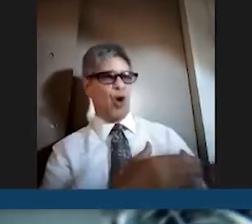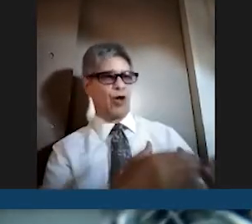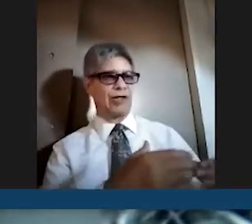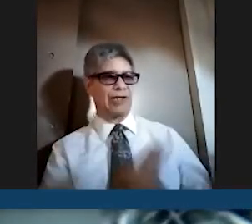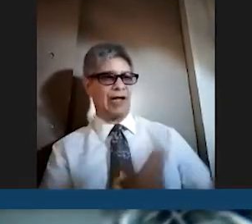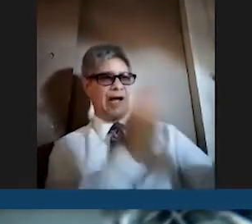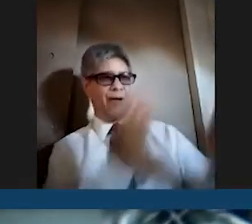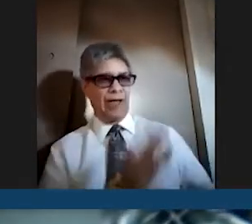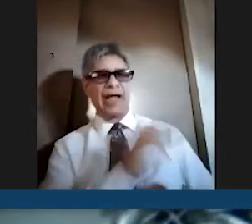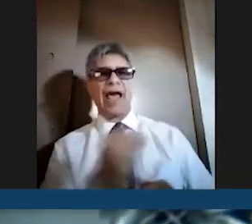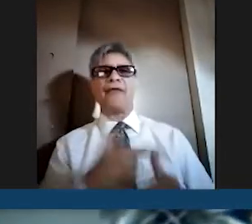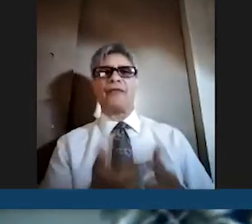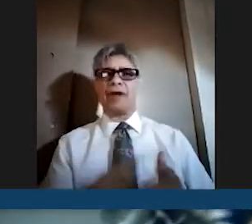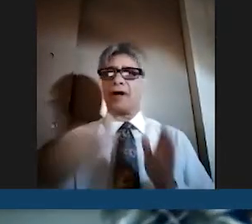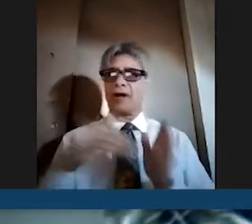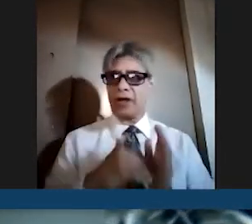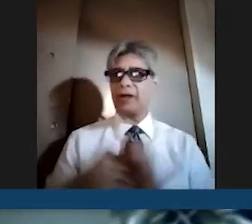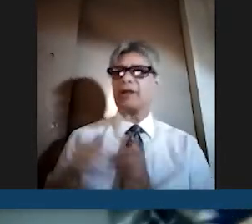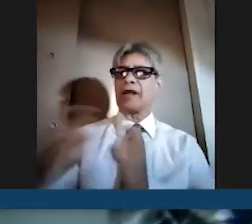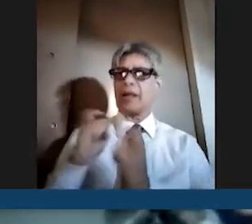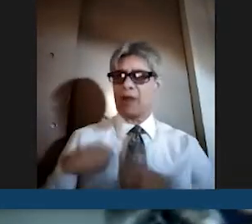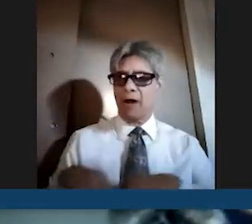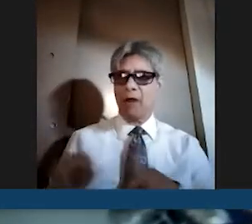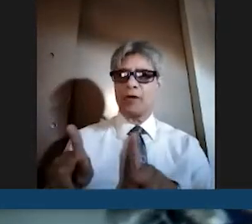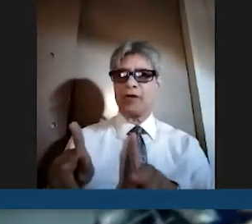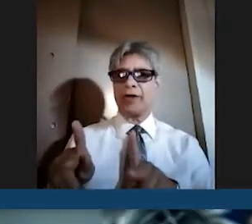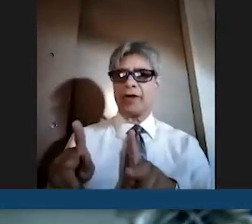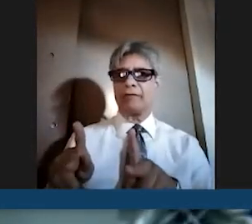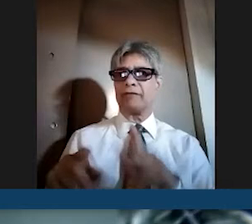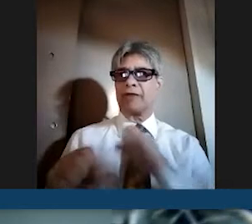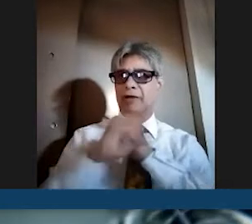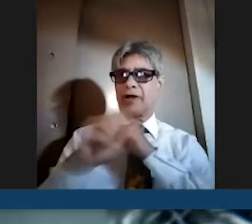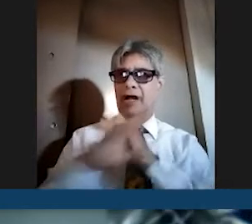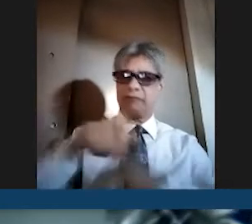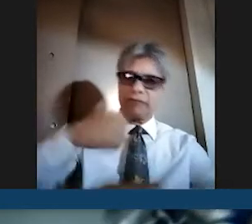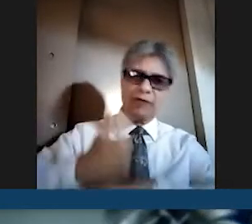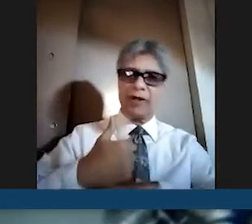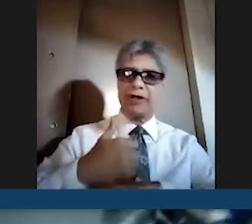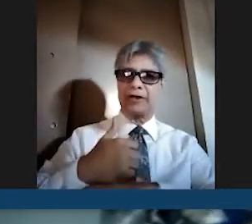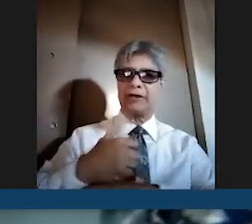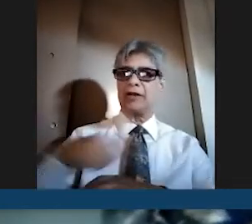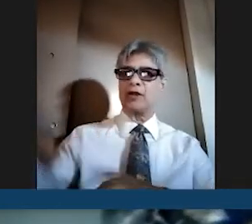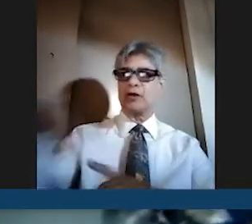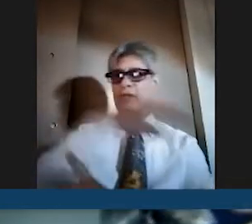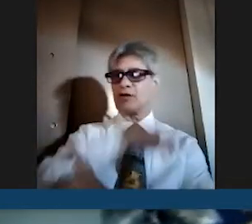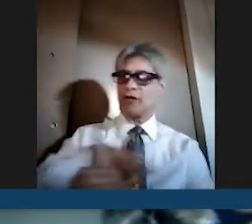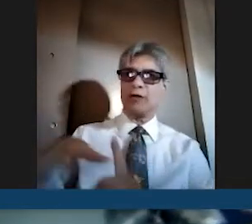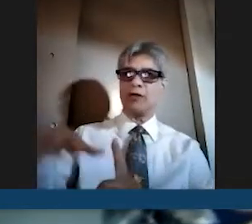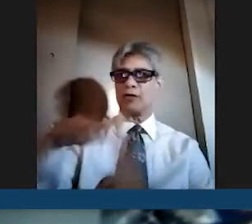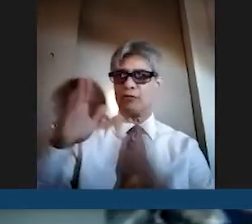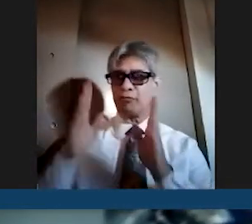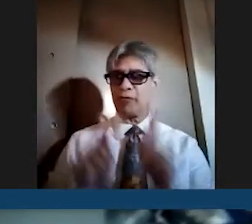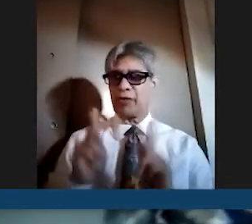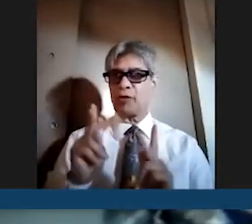opportunity to work for the Joe Biden campaign in galvanizing the Pacific Islanders to get out and turn